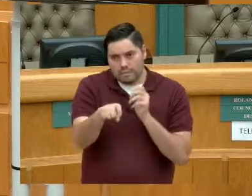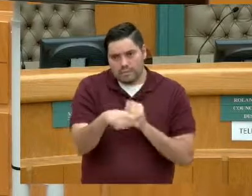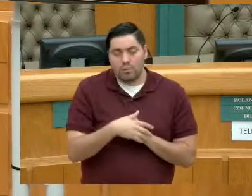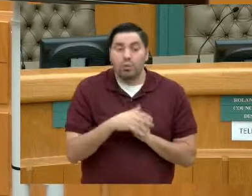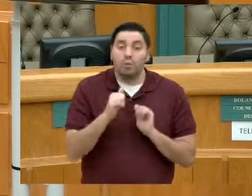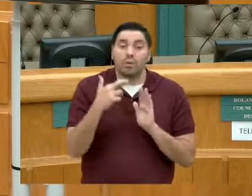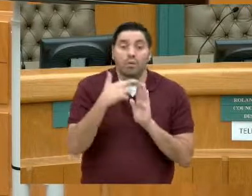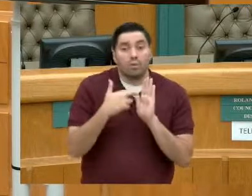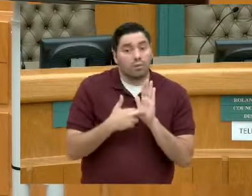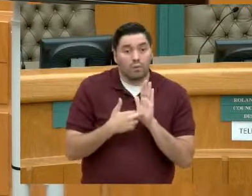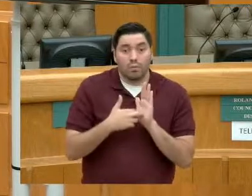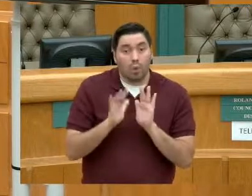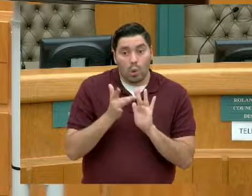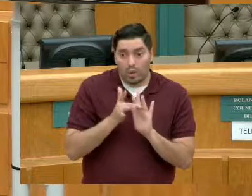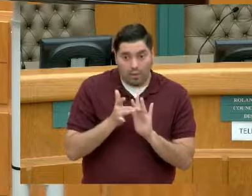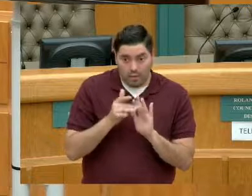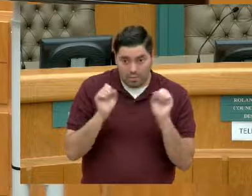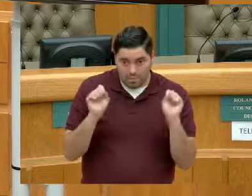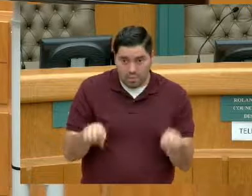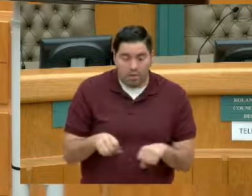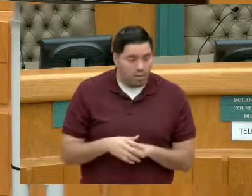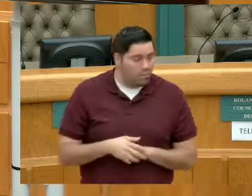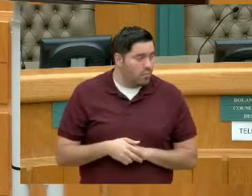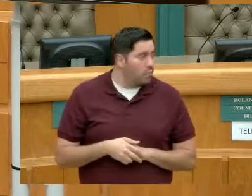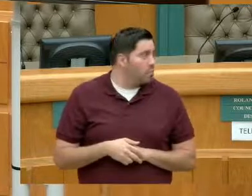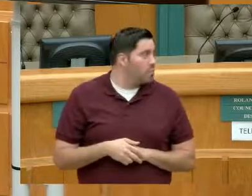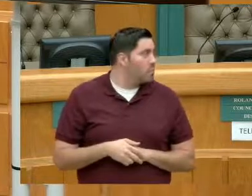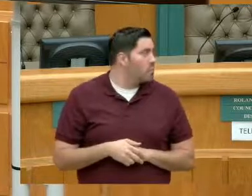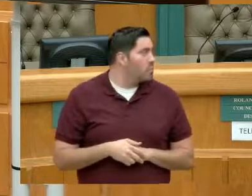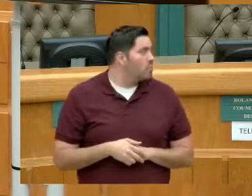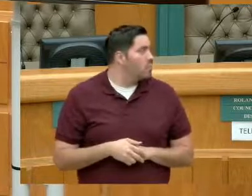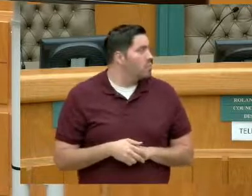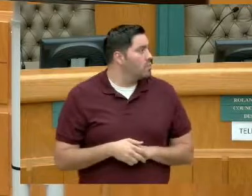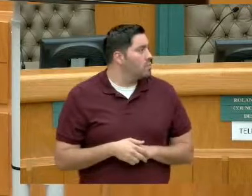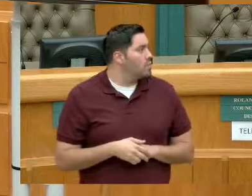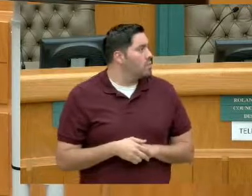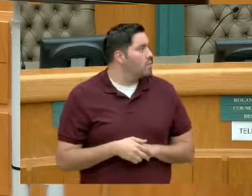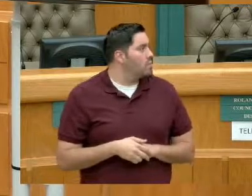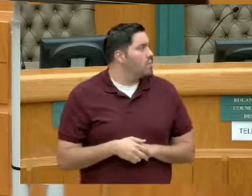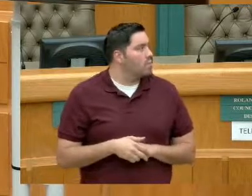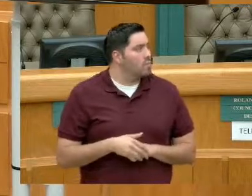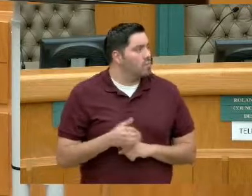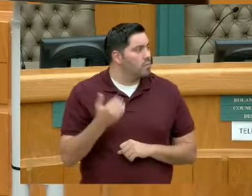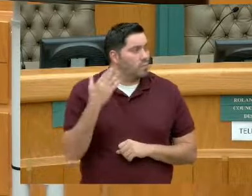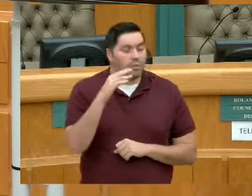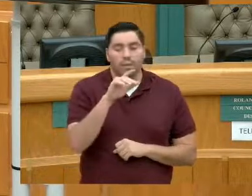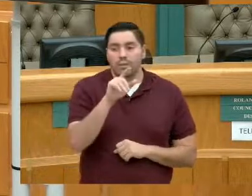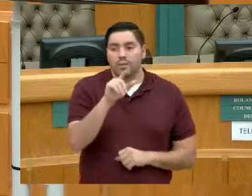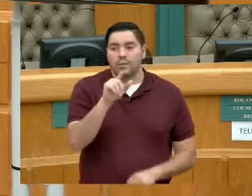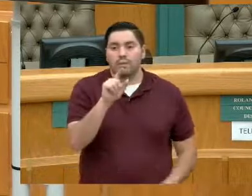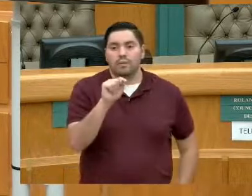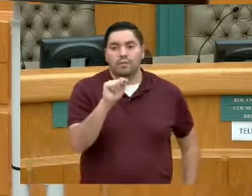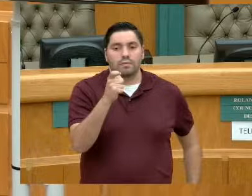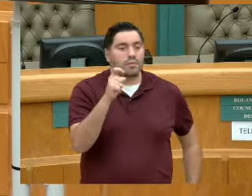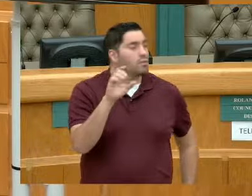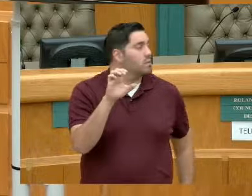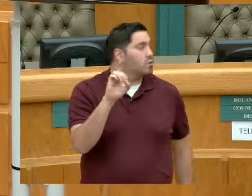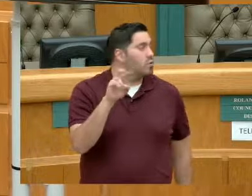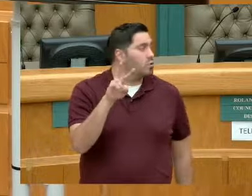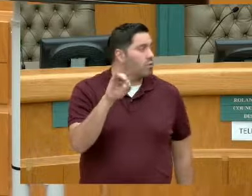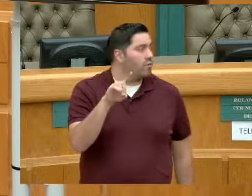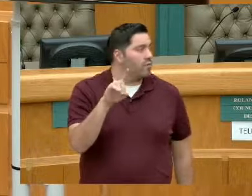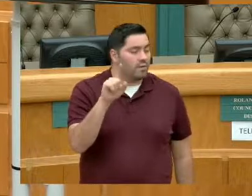talked to you about, an appointment is required, and you can register online at, I think it's on the chart